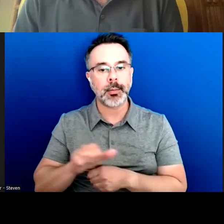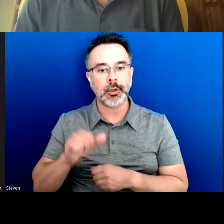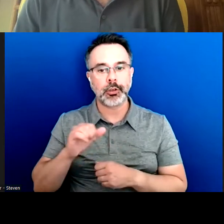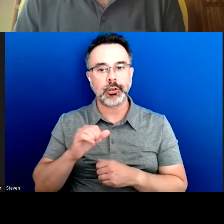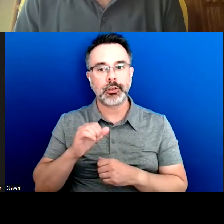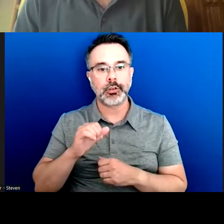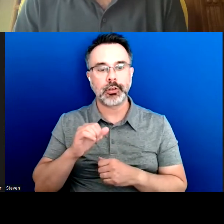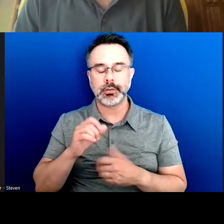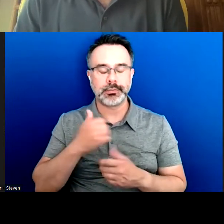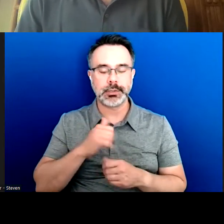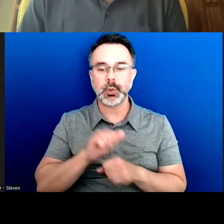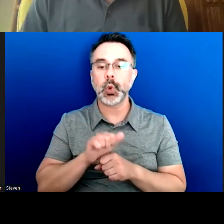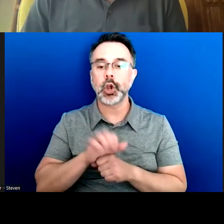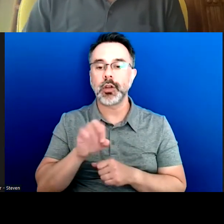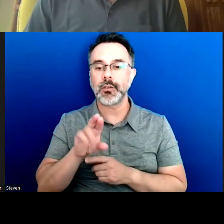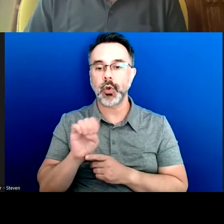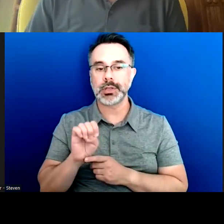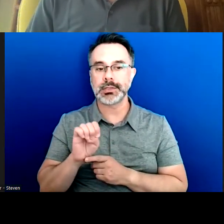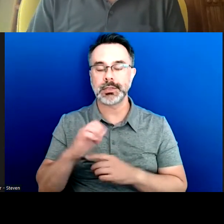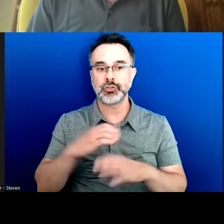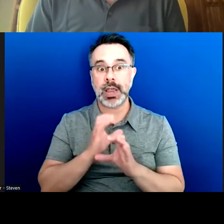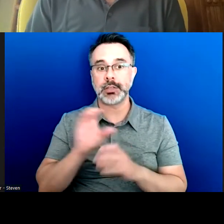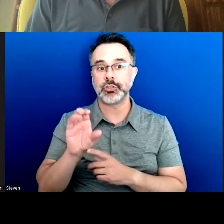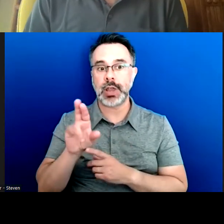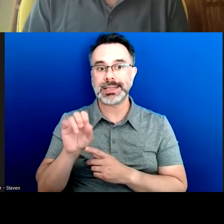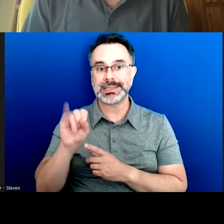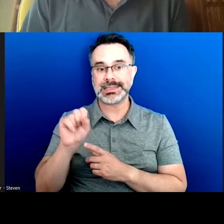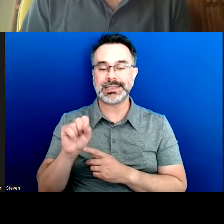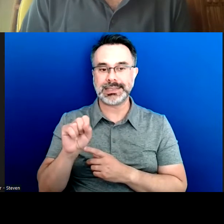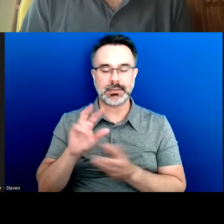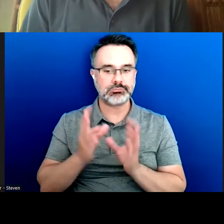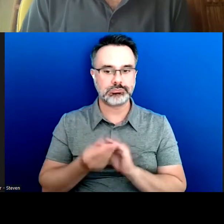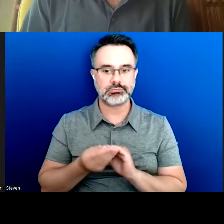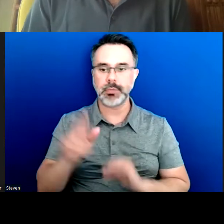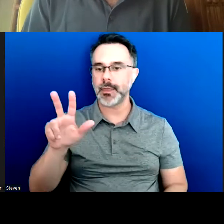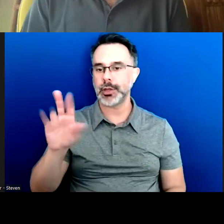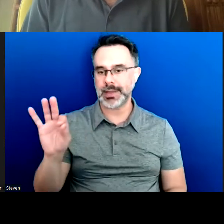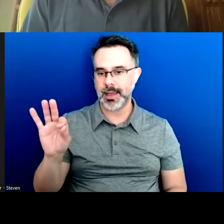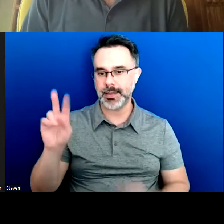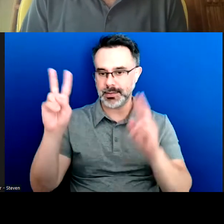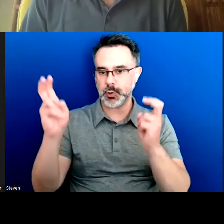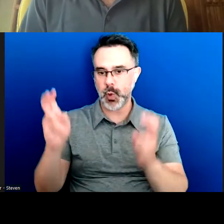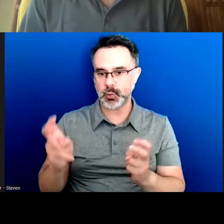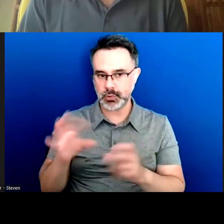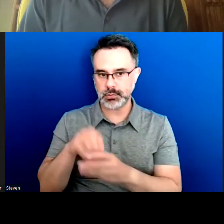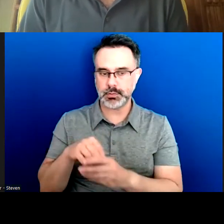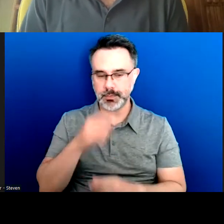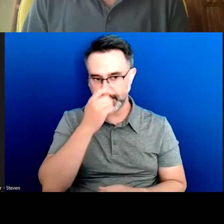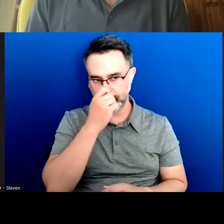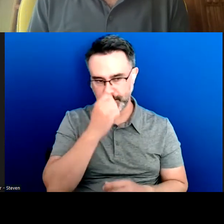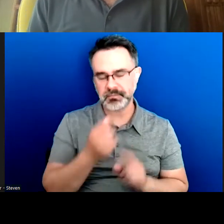the workforce crisis, had 39 distinct quotes. Just a quick note about those